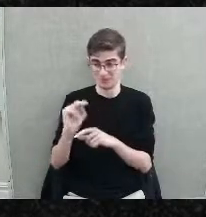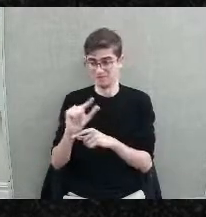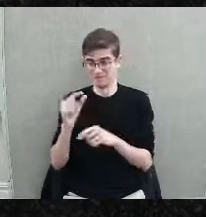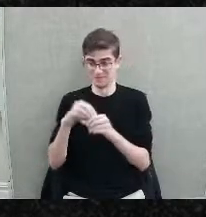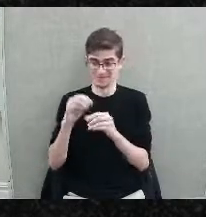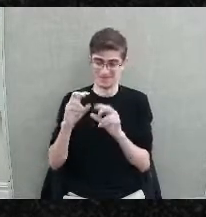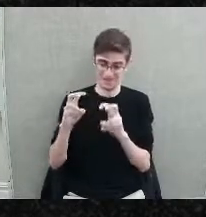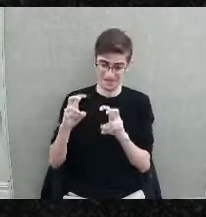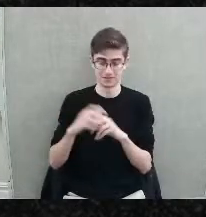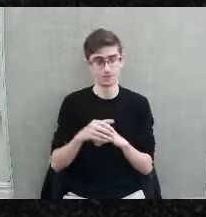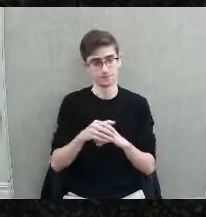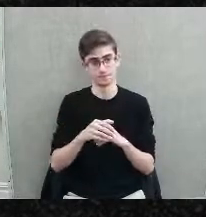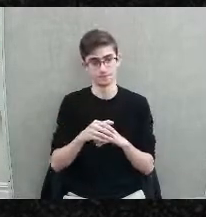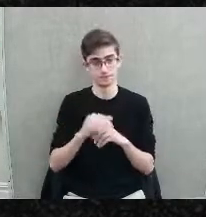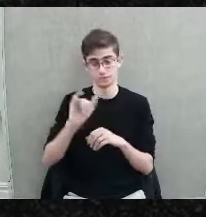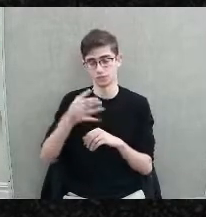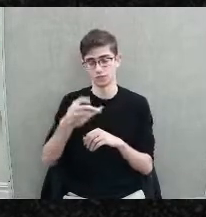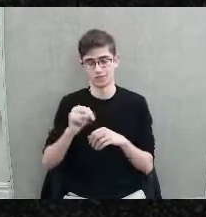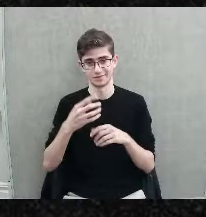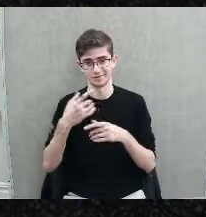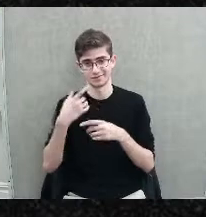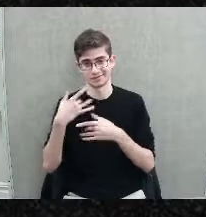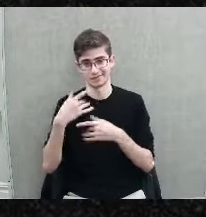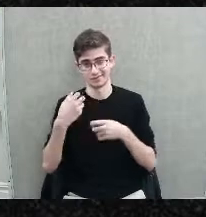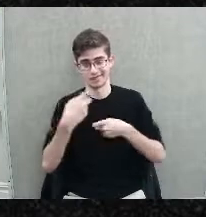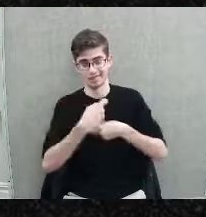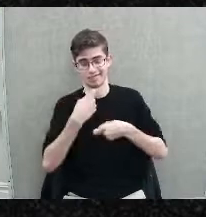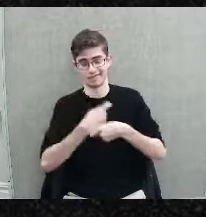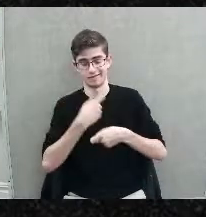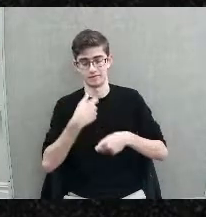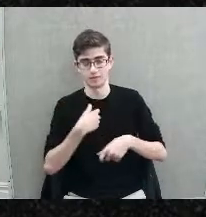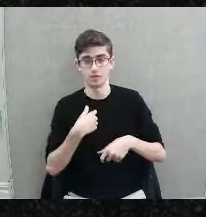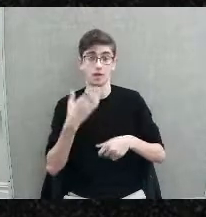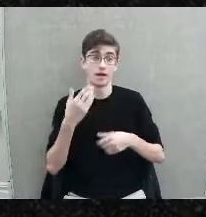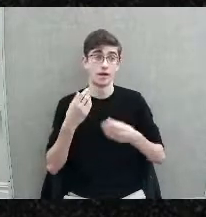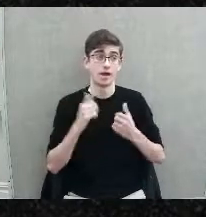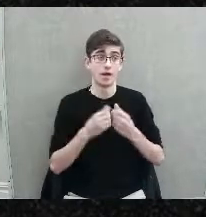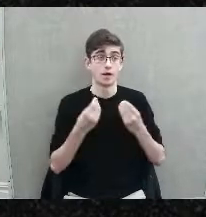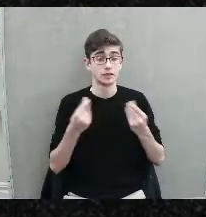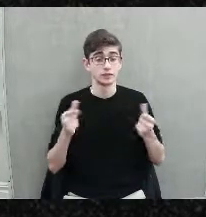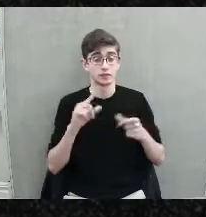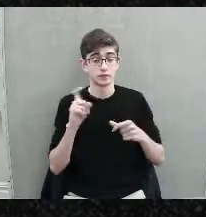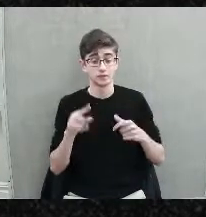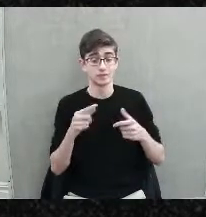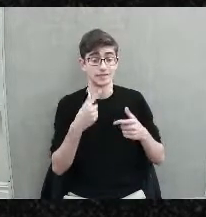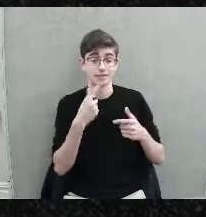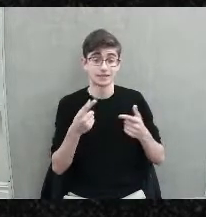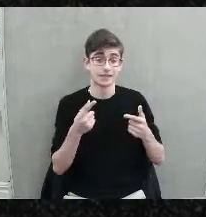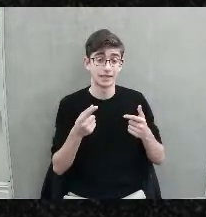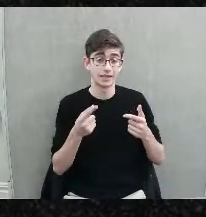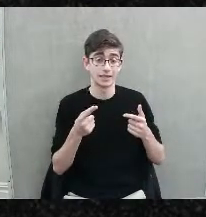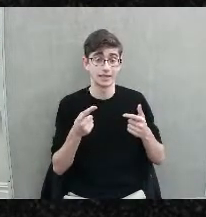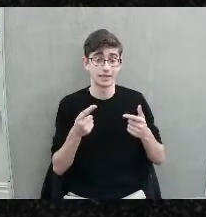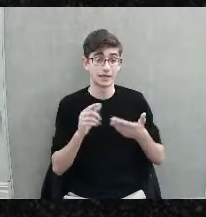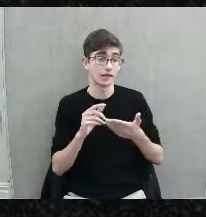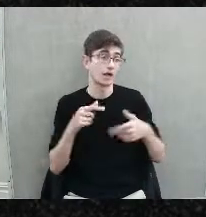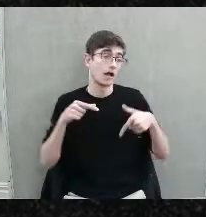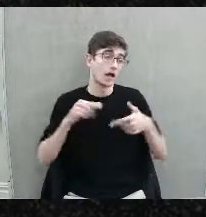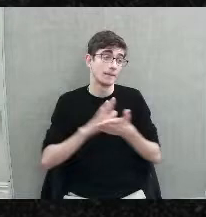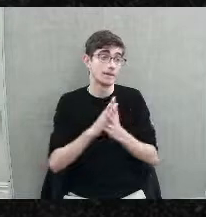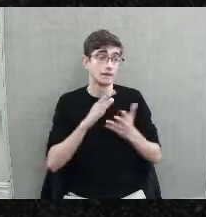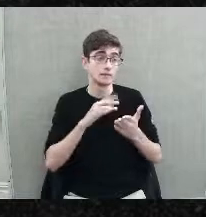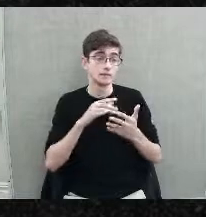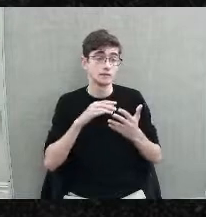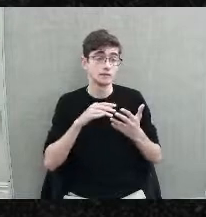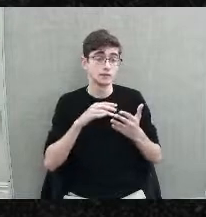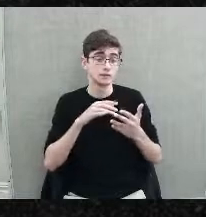often makes fun of me because often my way of resolving unresolvable questions like this is I'll say, this is when I become a sociologist, well,